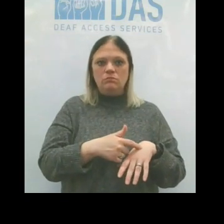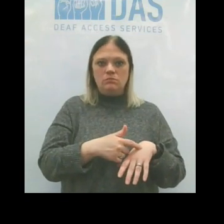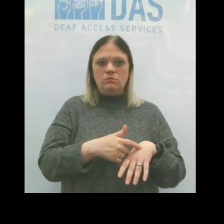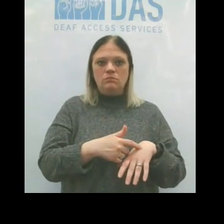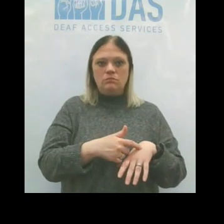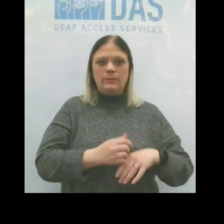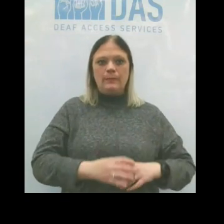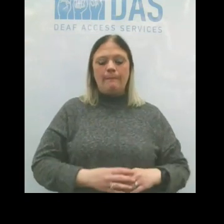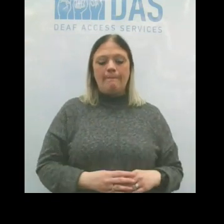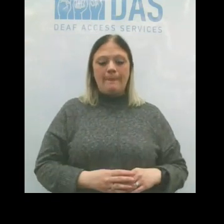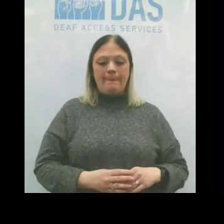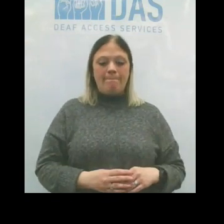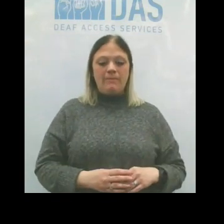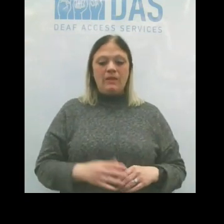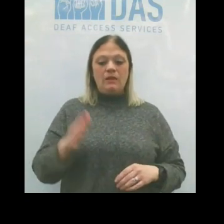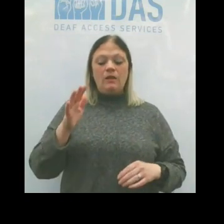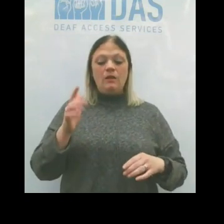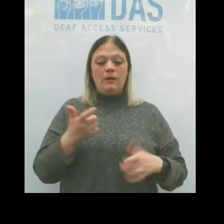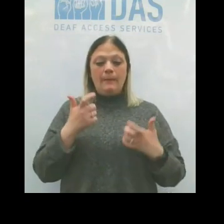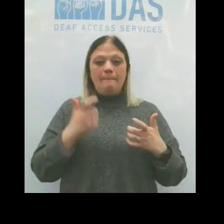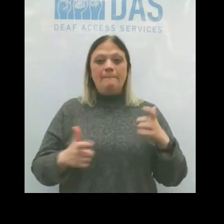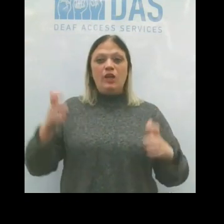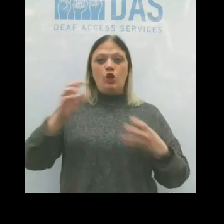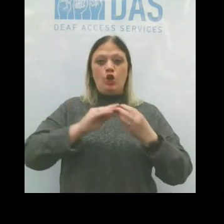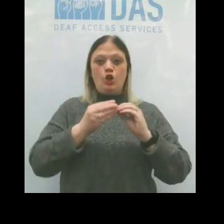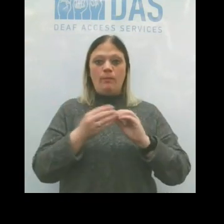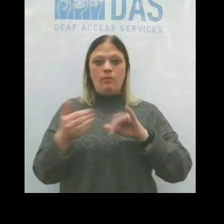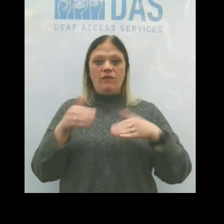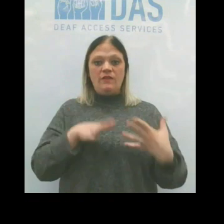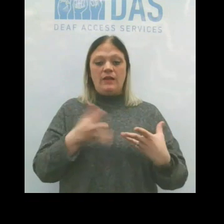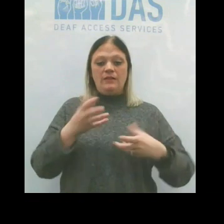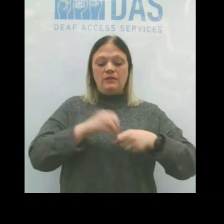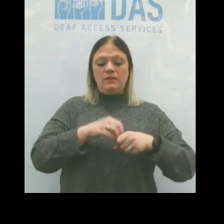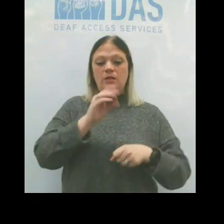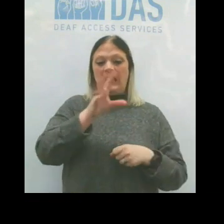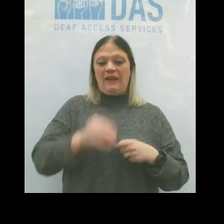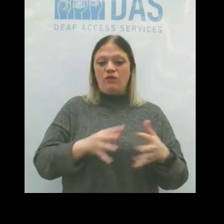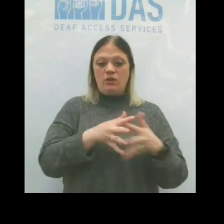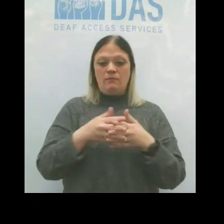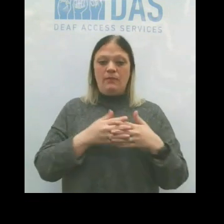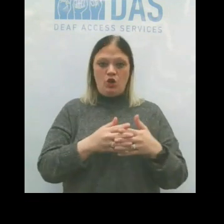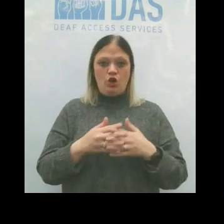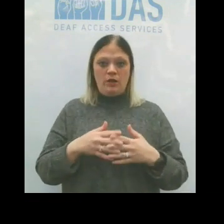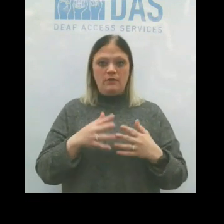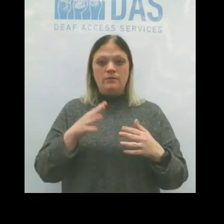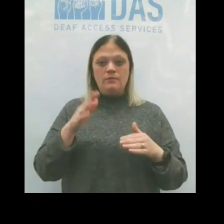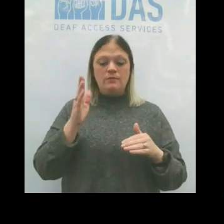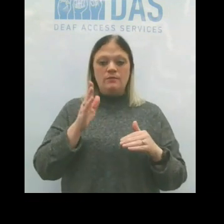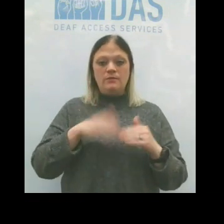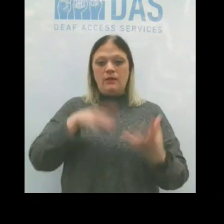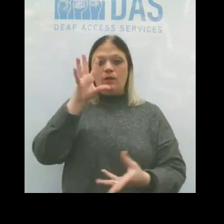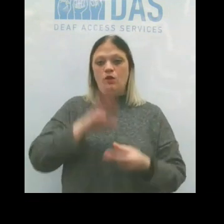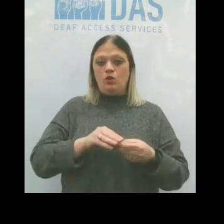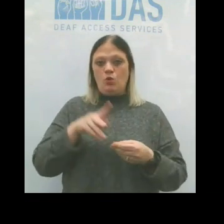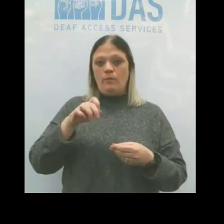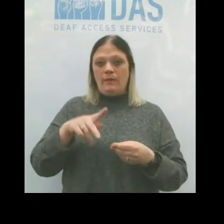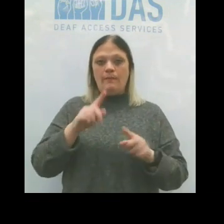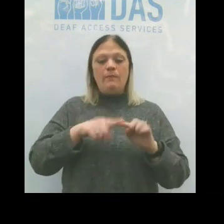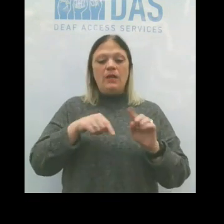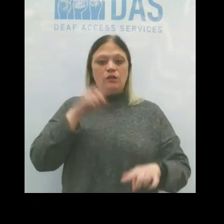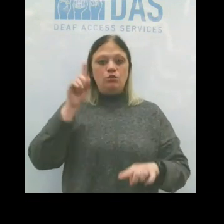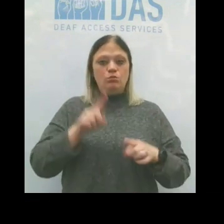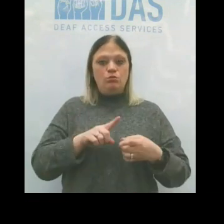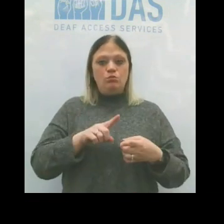there was a greater number of deaths for African Americans than what would have normally been the makeup for the population. It has dropped from what it